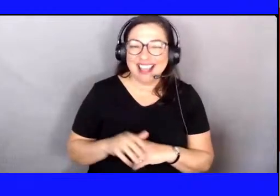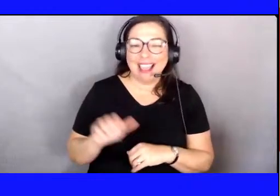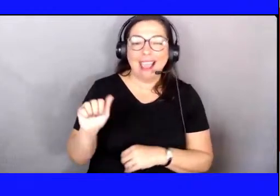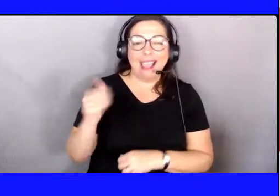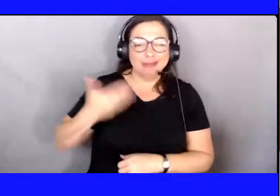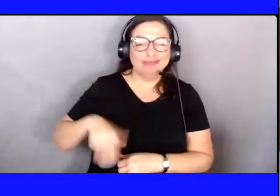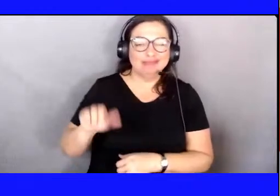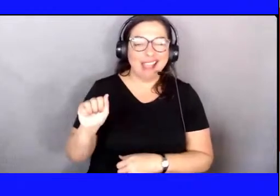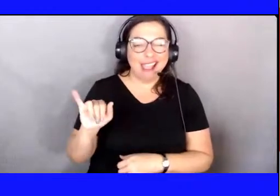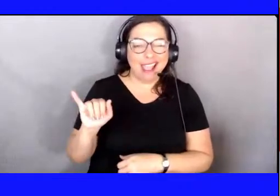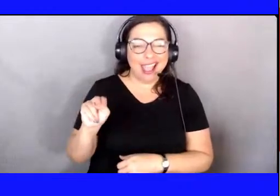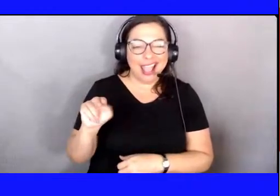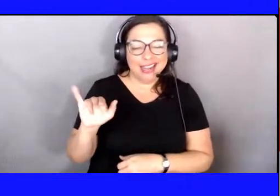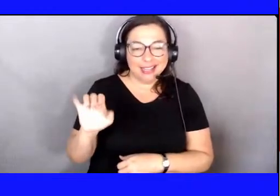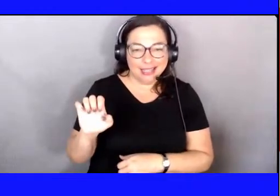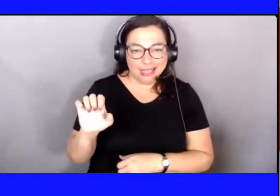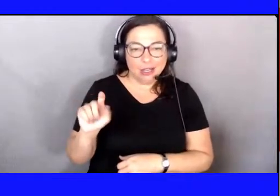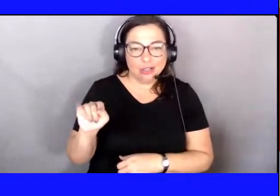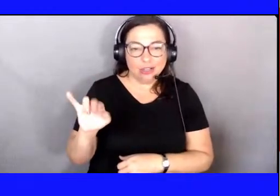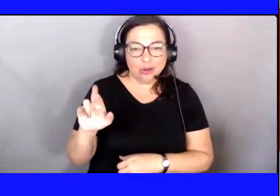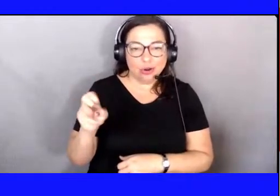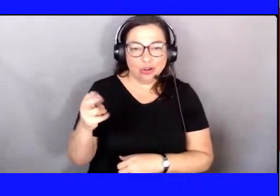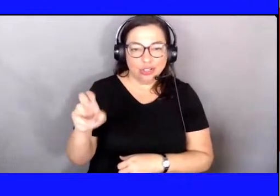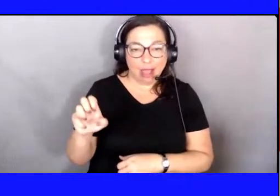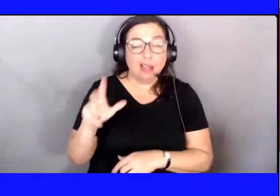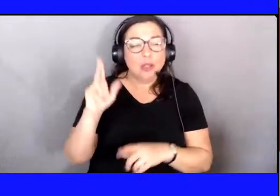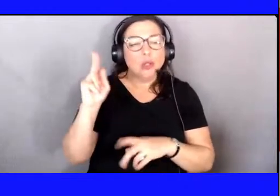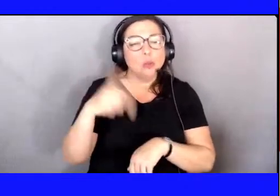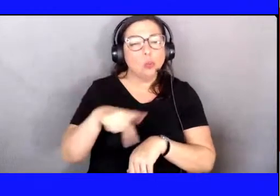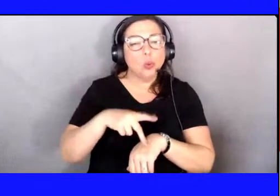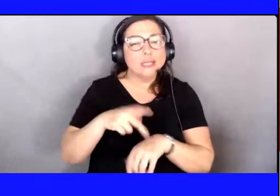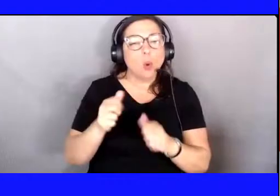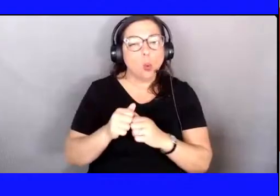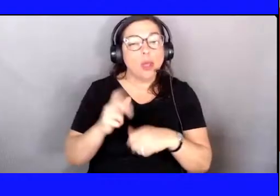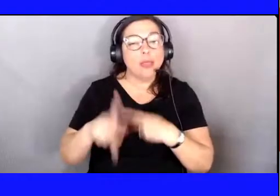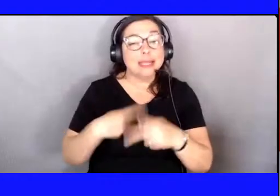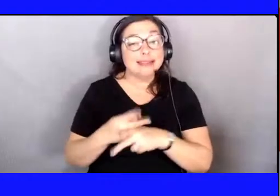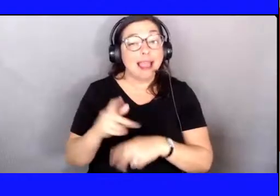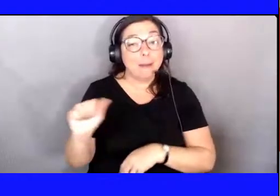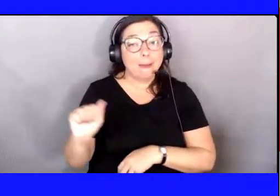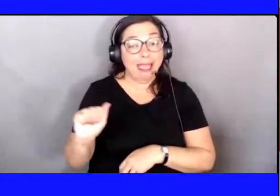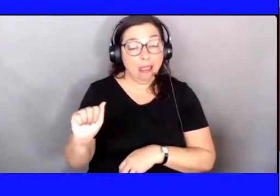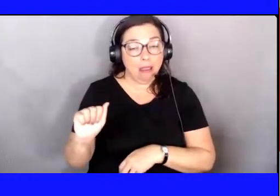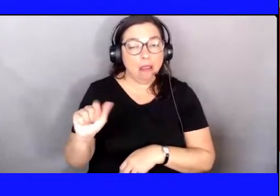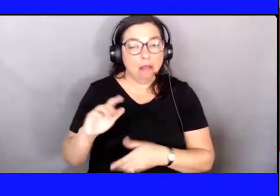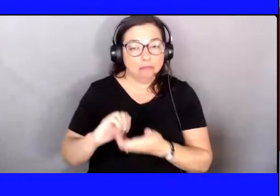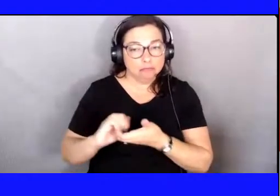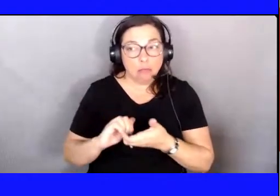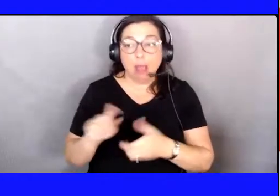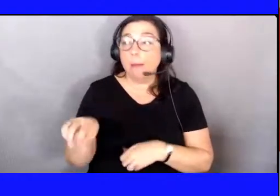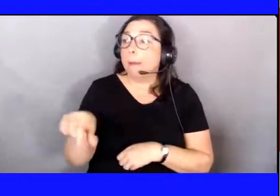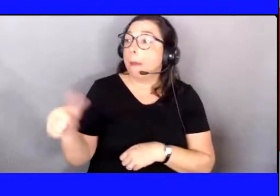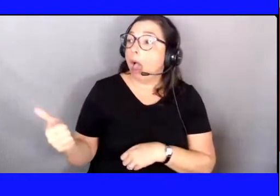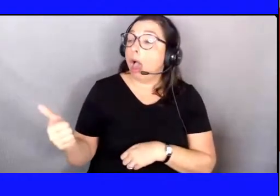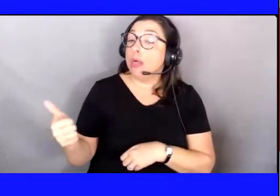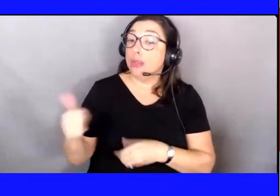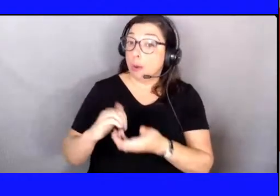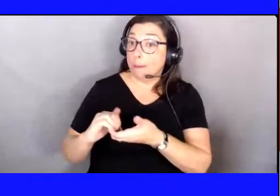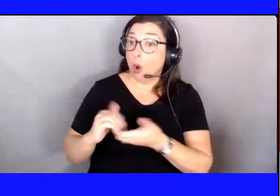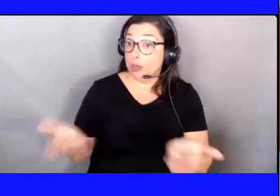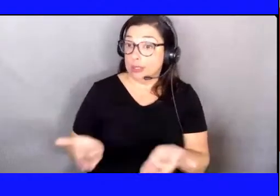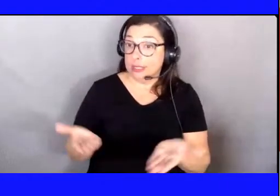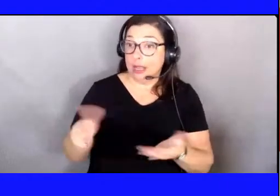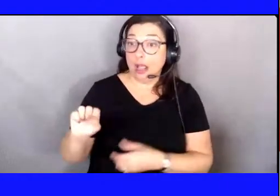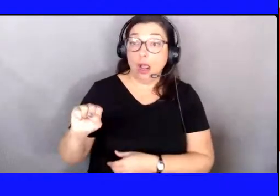Tirschwell. I'm principal at Type A Projects. I am joined here today by my other development partners,